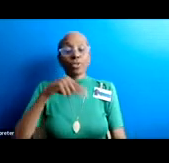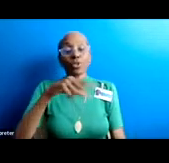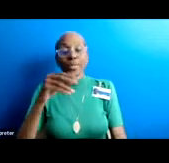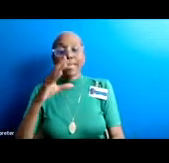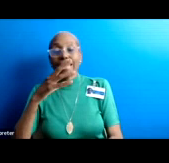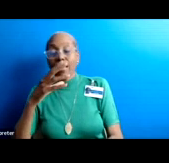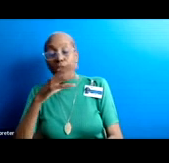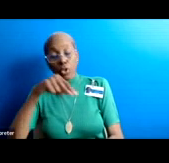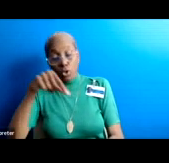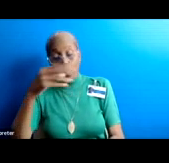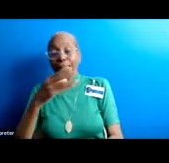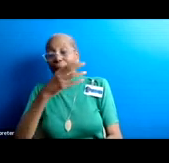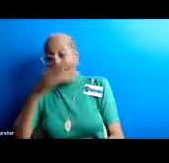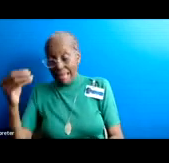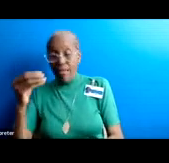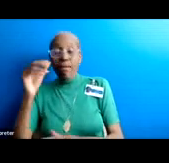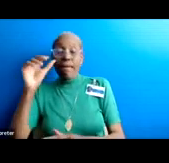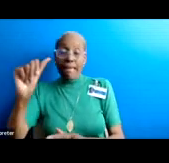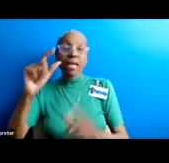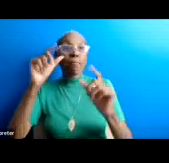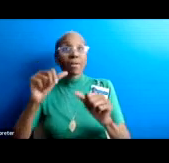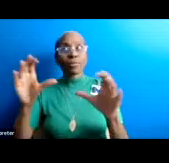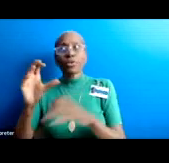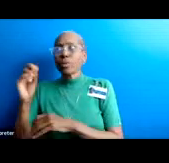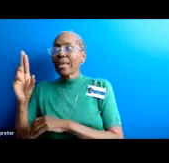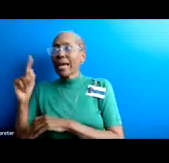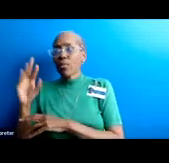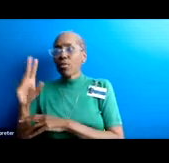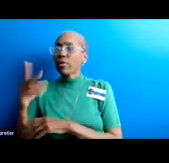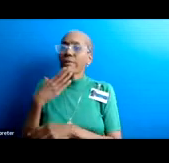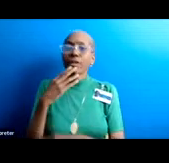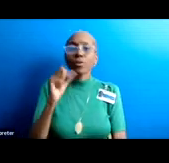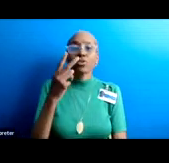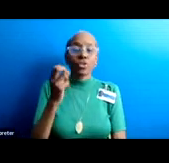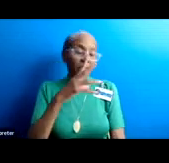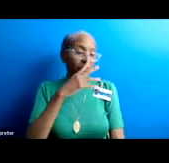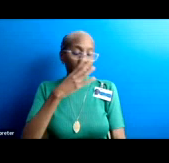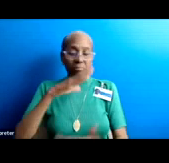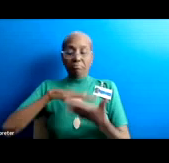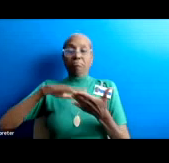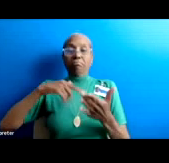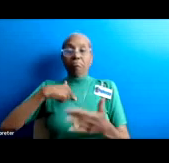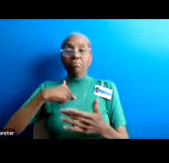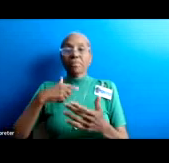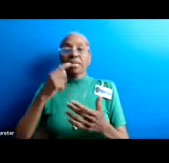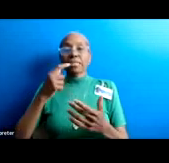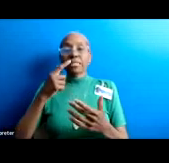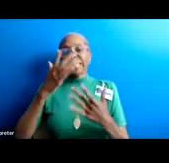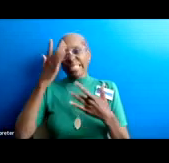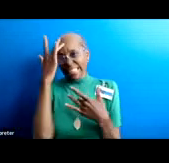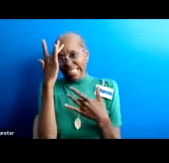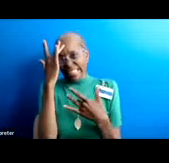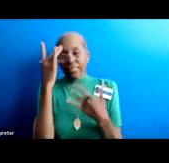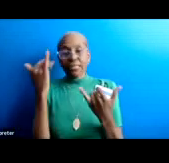yes, it is possible to do those things in Outlook. Thank you, Sharon. Excuse me. I was a little bit sick and